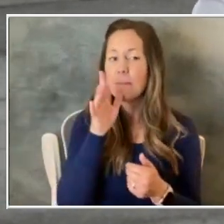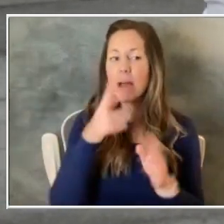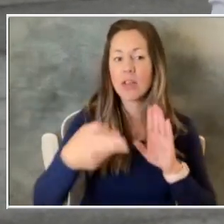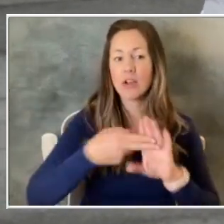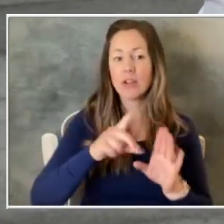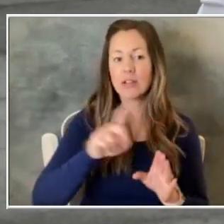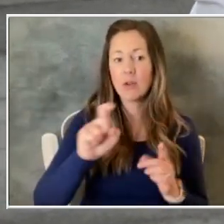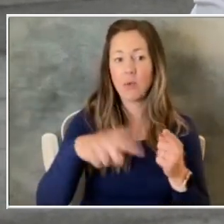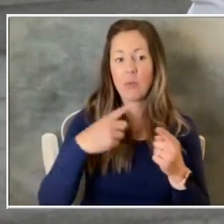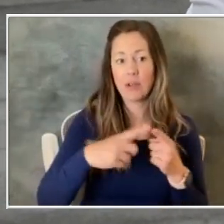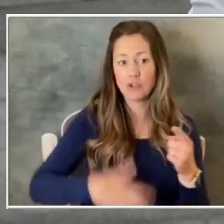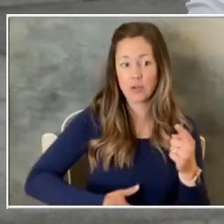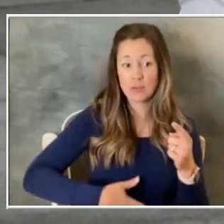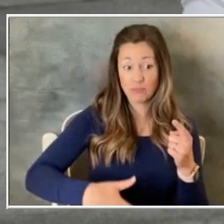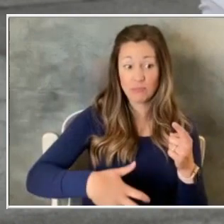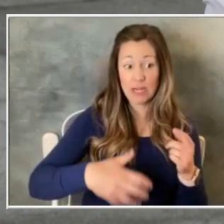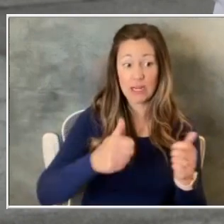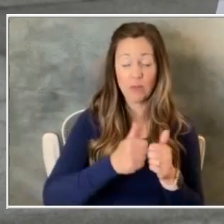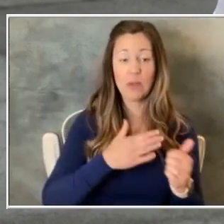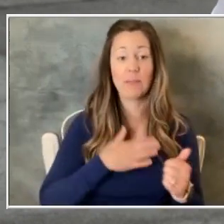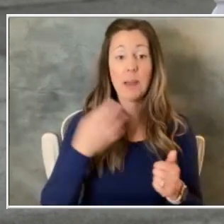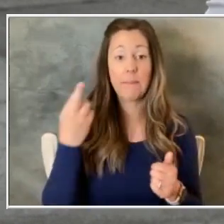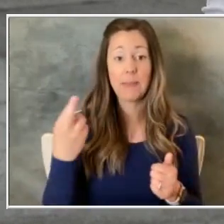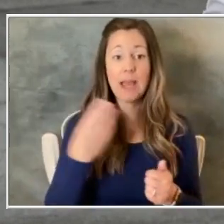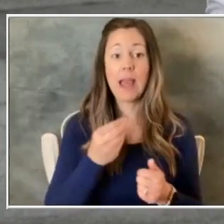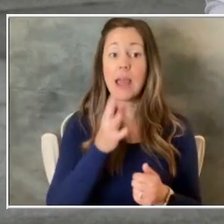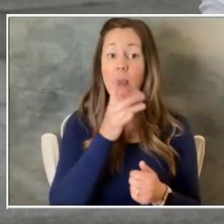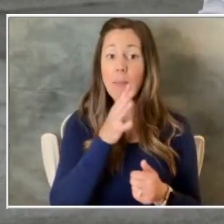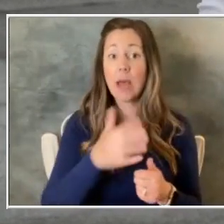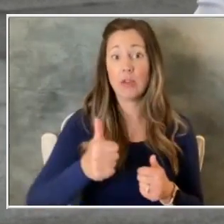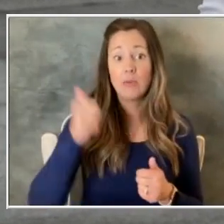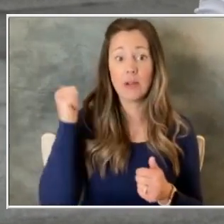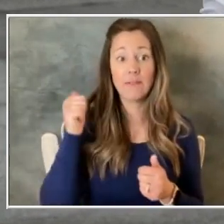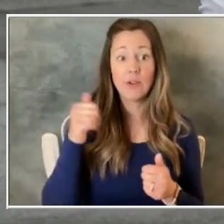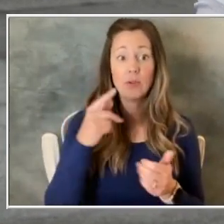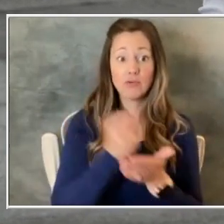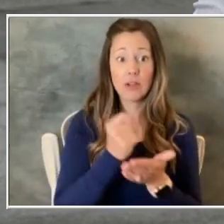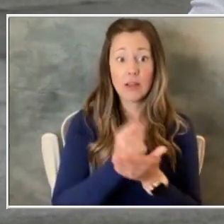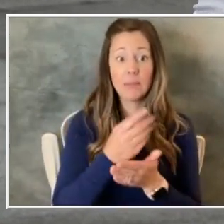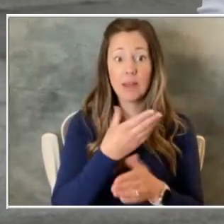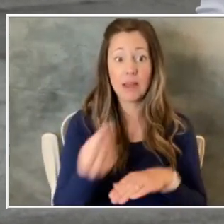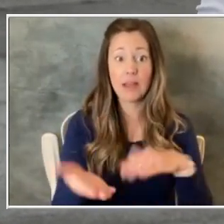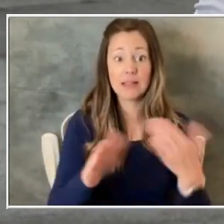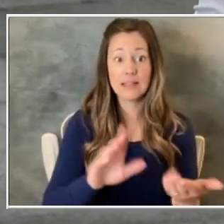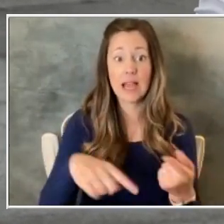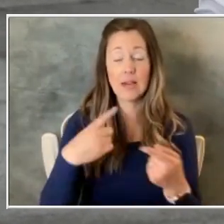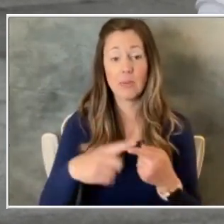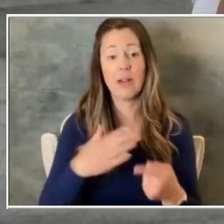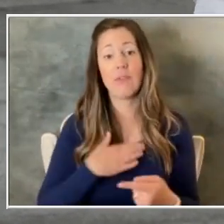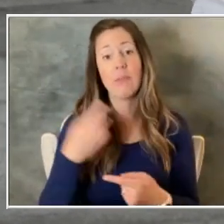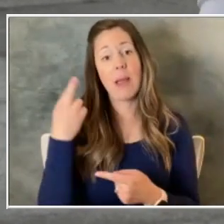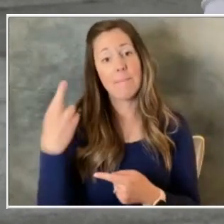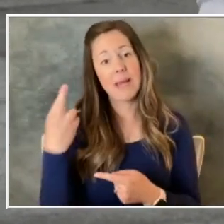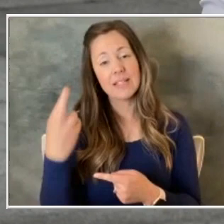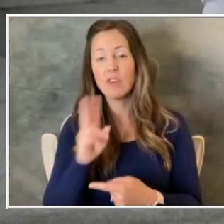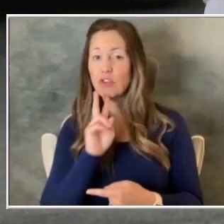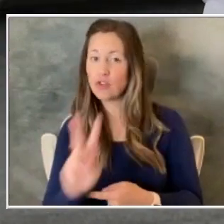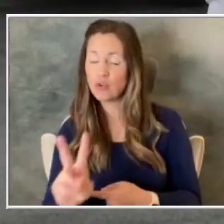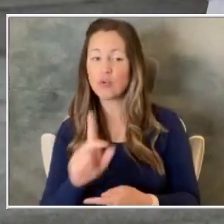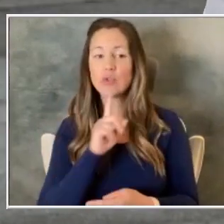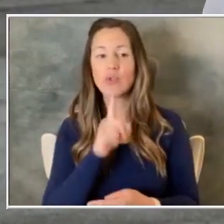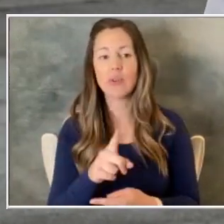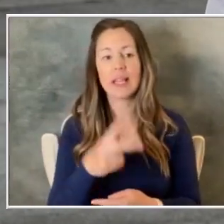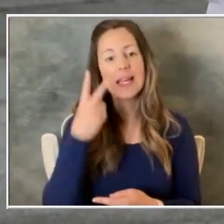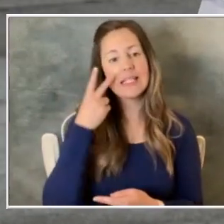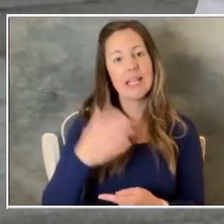pregnant with my best friend, and her mother refused treatment and died when my best friend was 2. So just seeing my friend grow